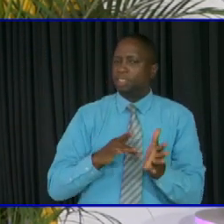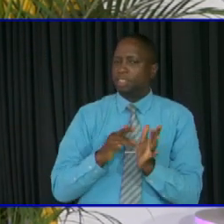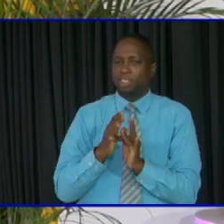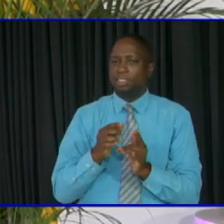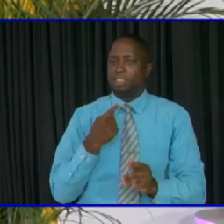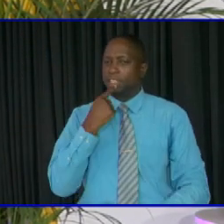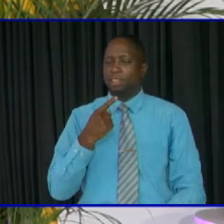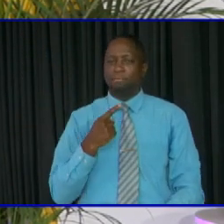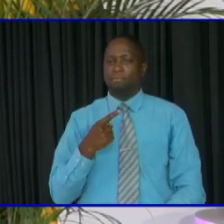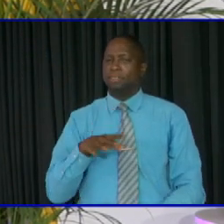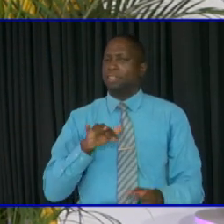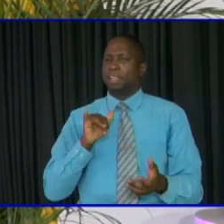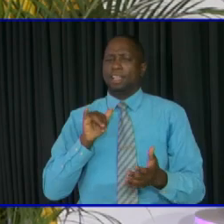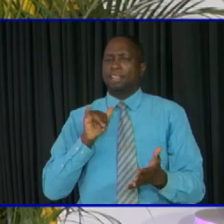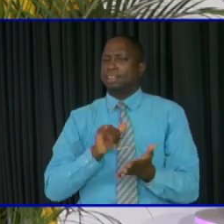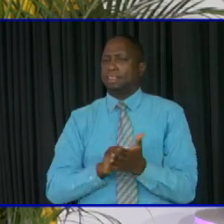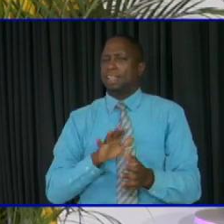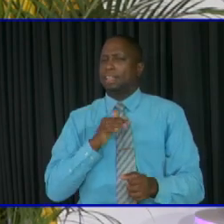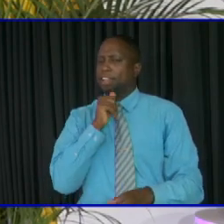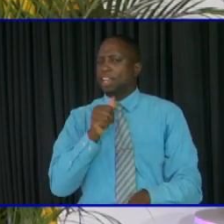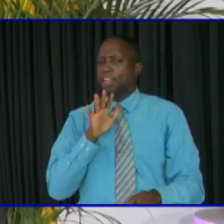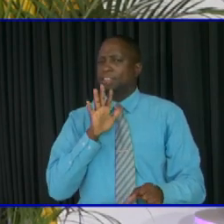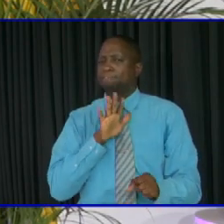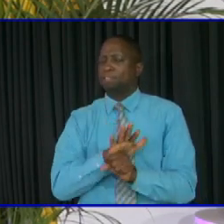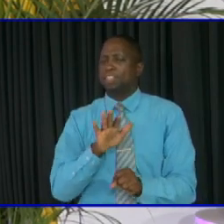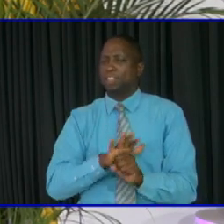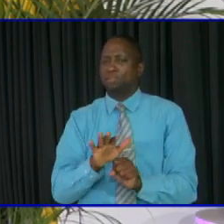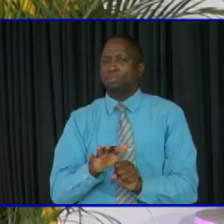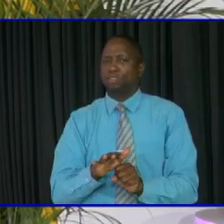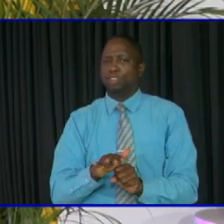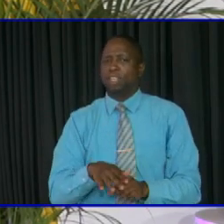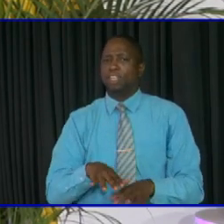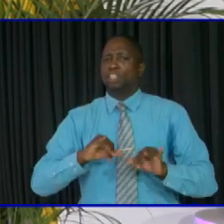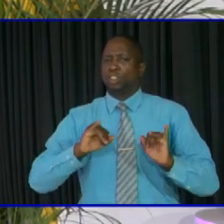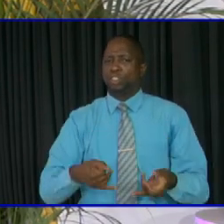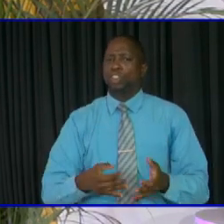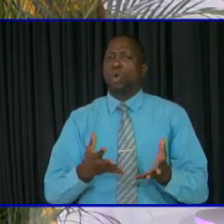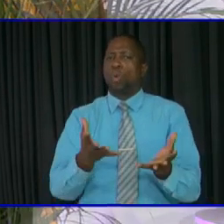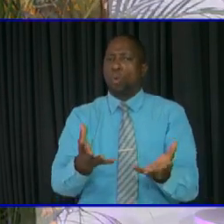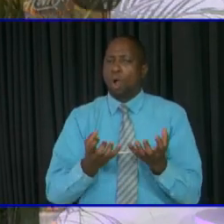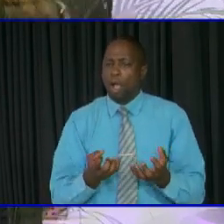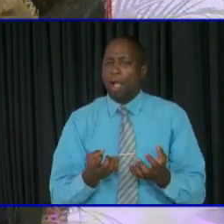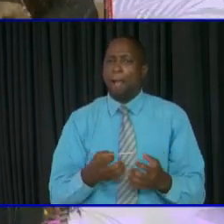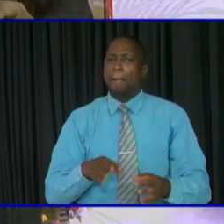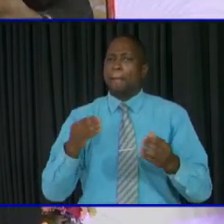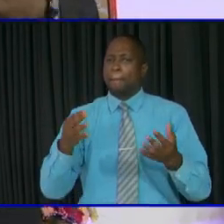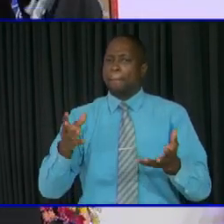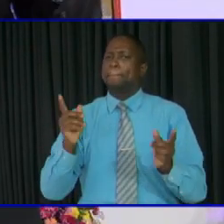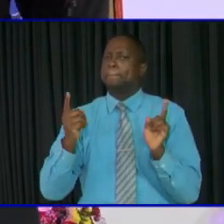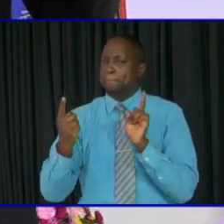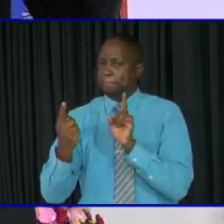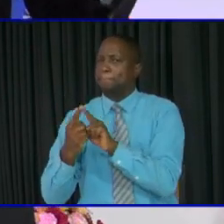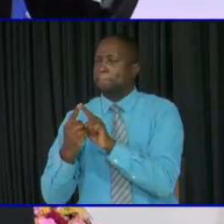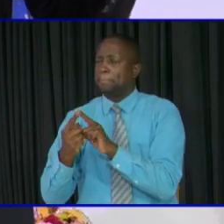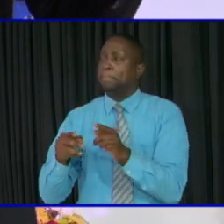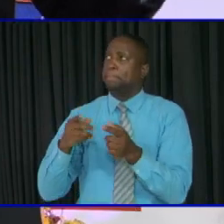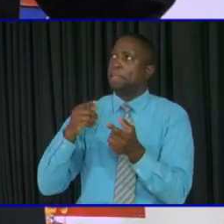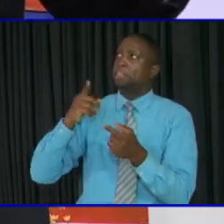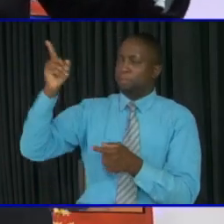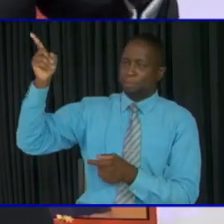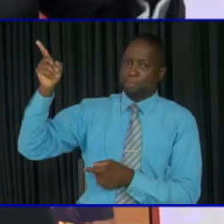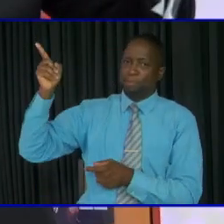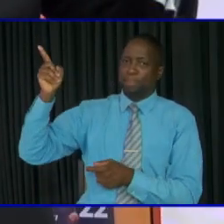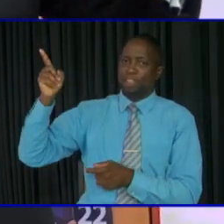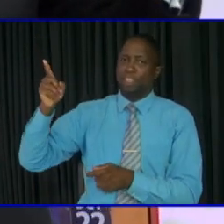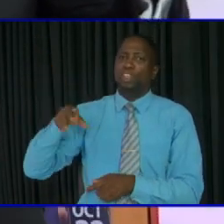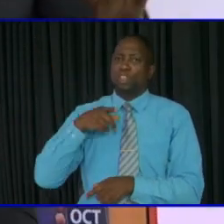it's not sufficient to want to meet me. You have to be committed to me. You have to be willing to follow the